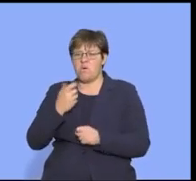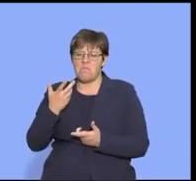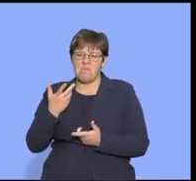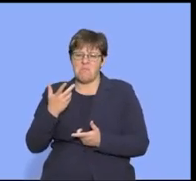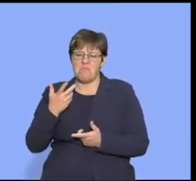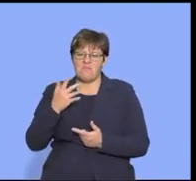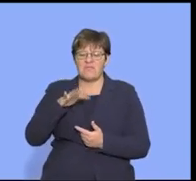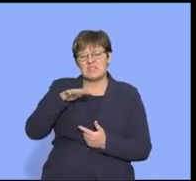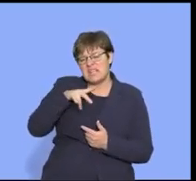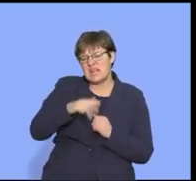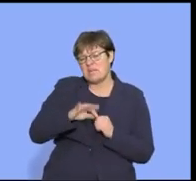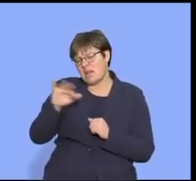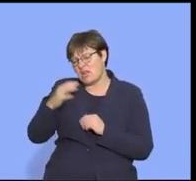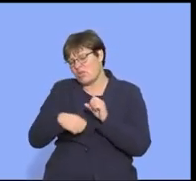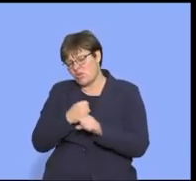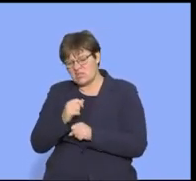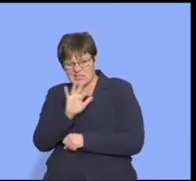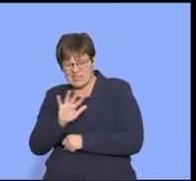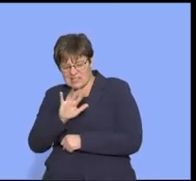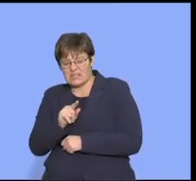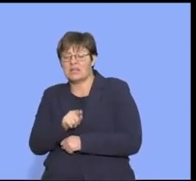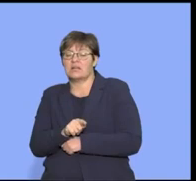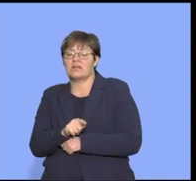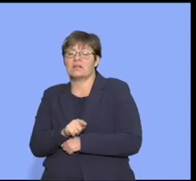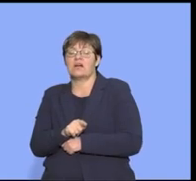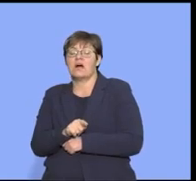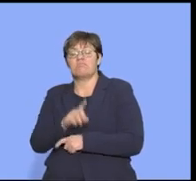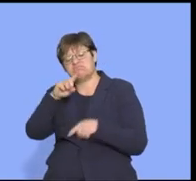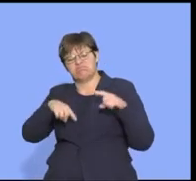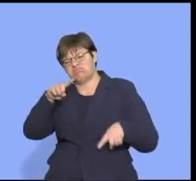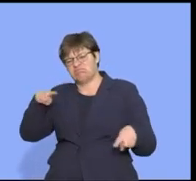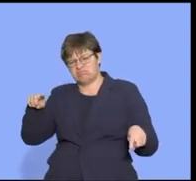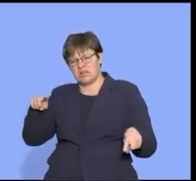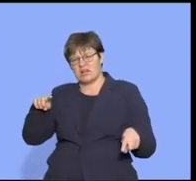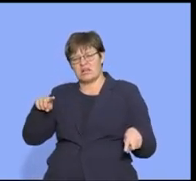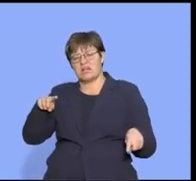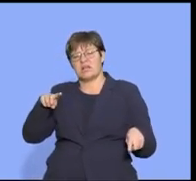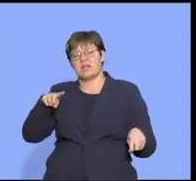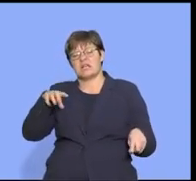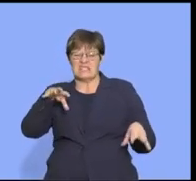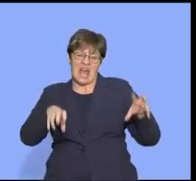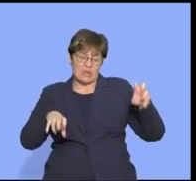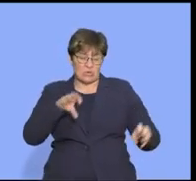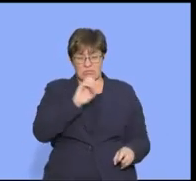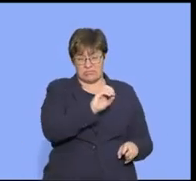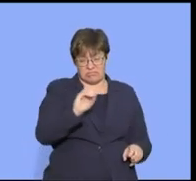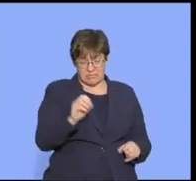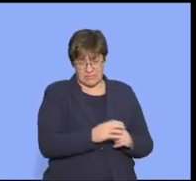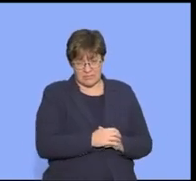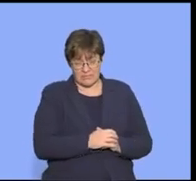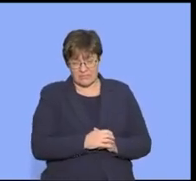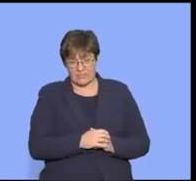dinosaurs ruled the earth. A huge variety of different types of